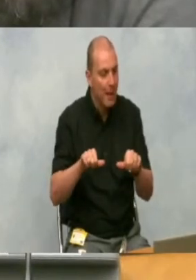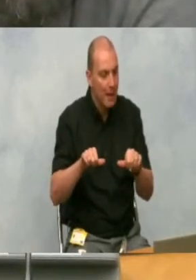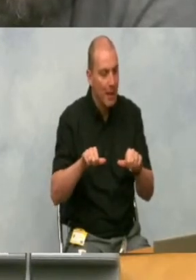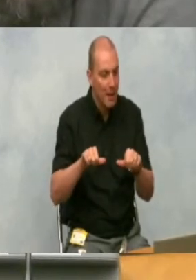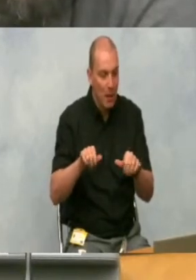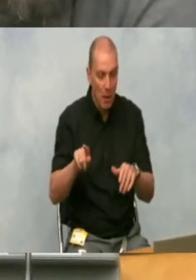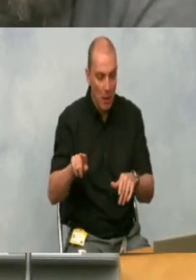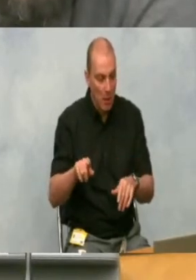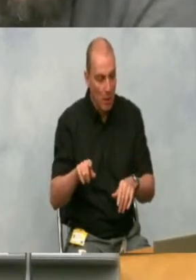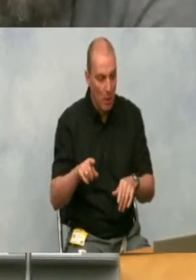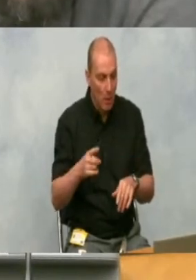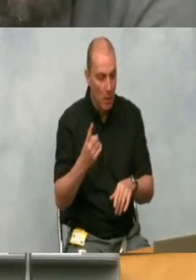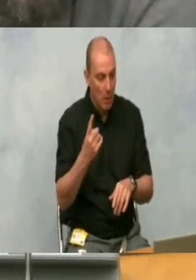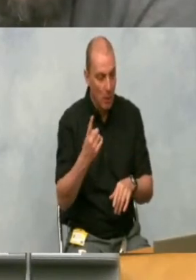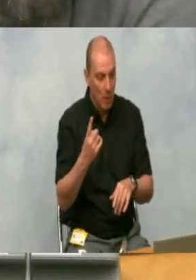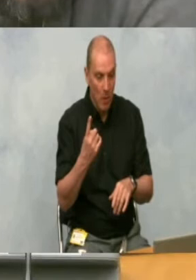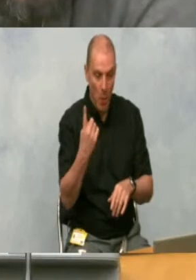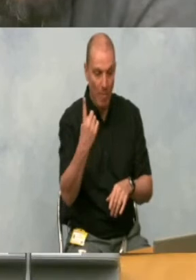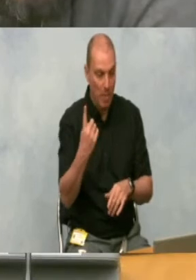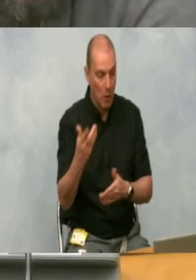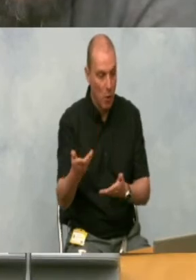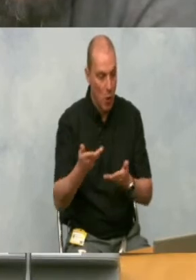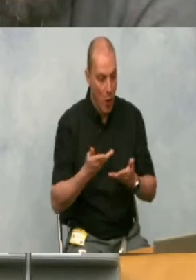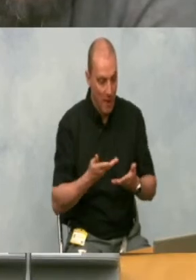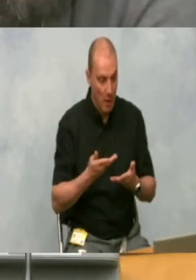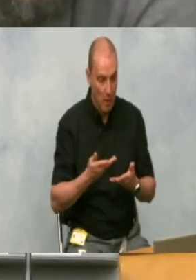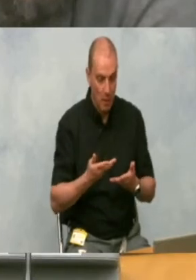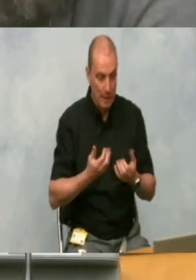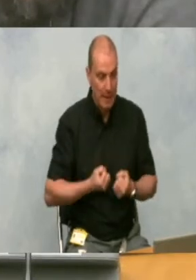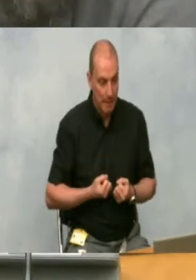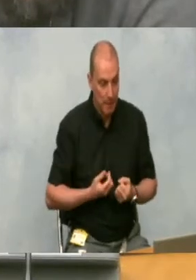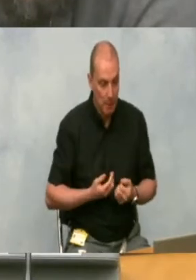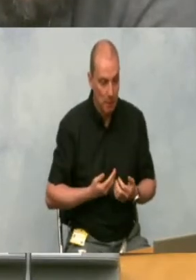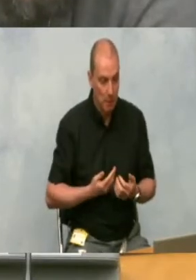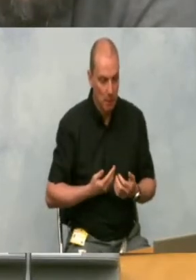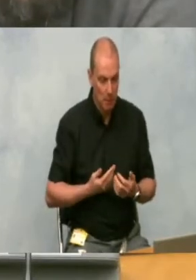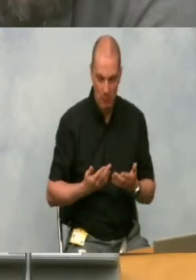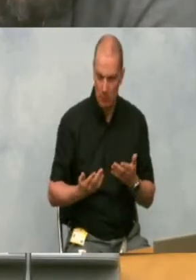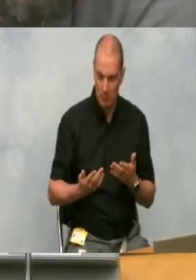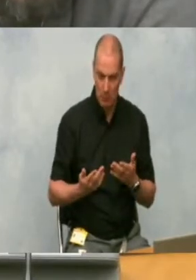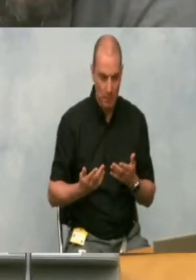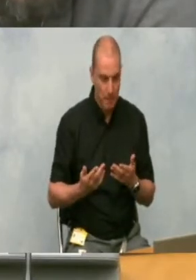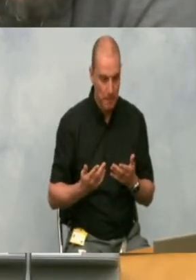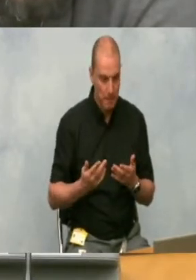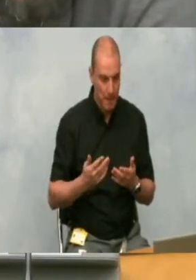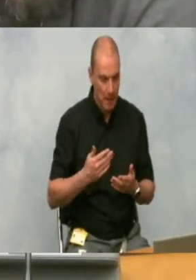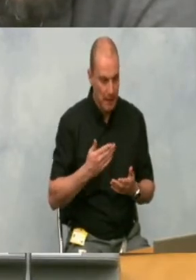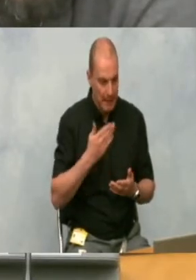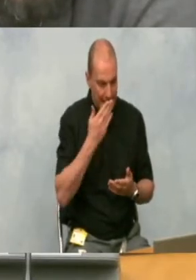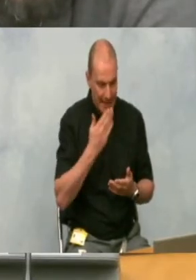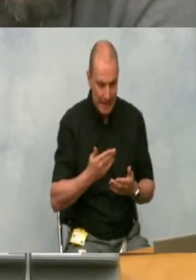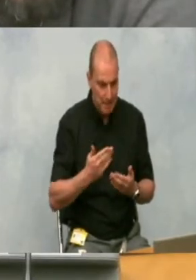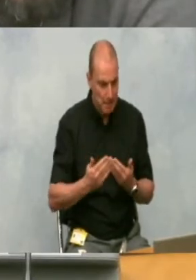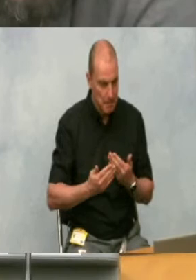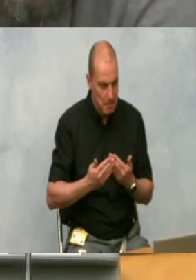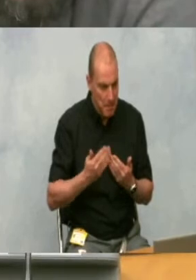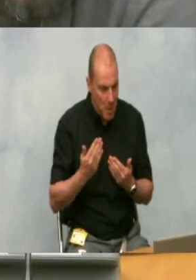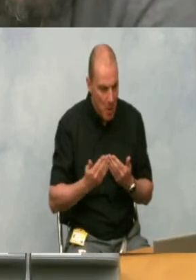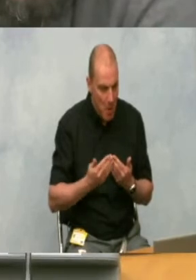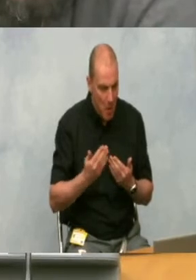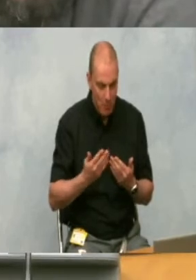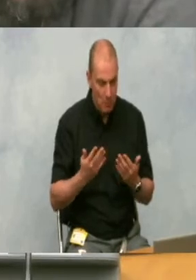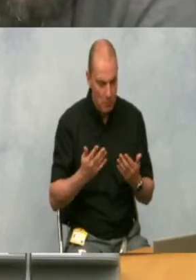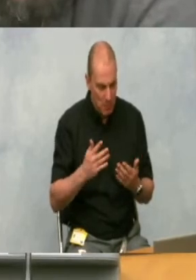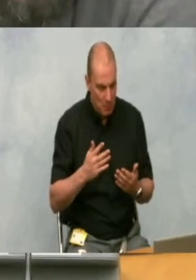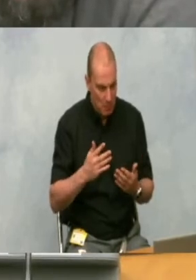acceptance of this offer, that this is a correct market value. And like, it does surprise me that there wasn't a valuation